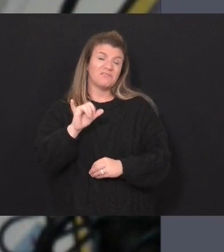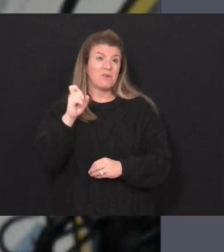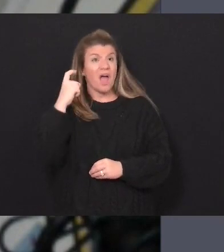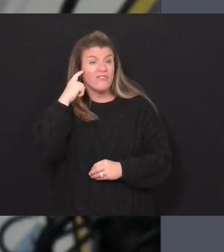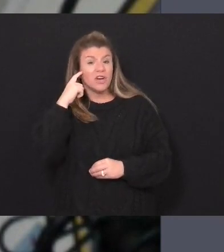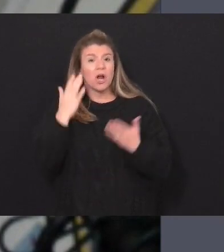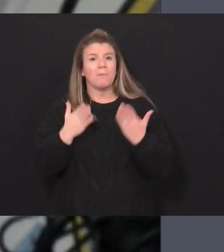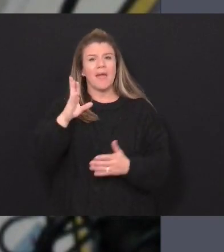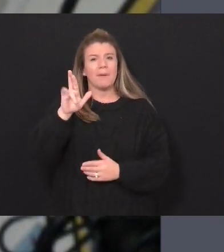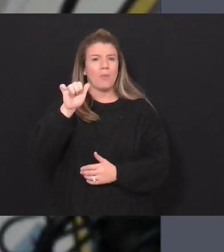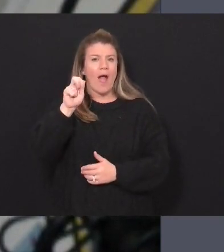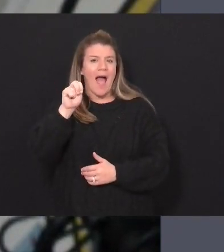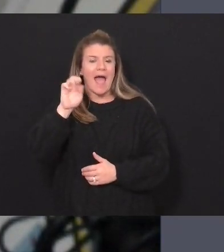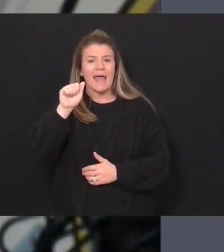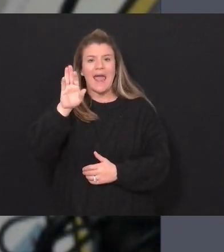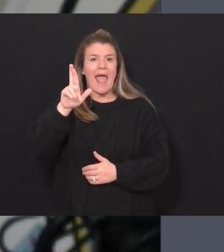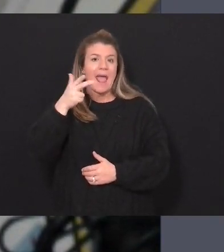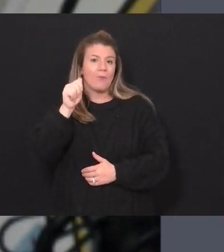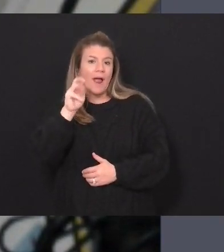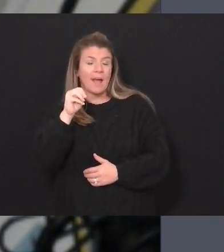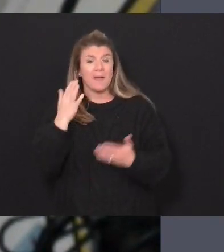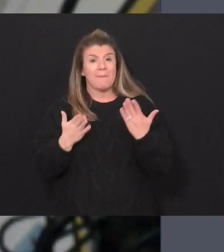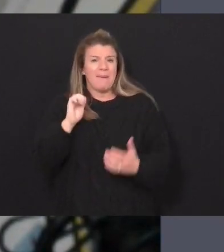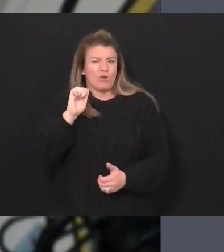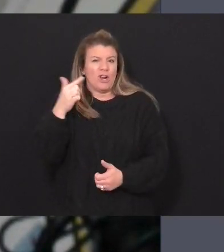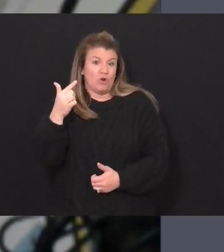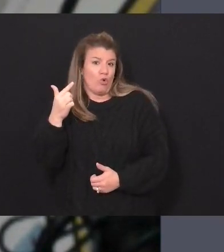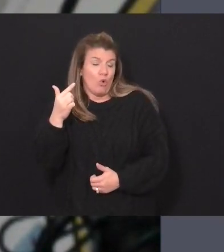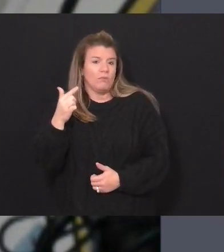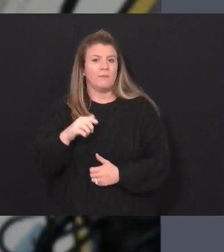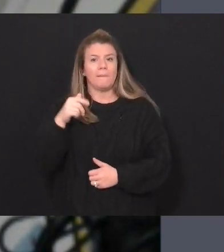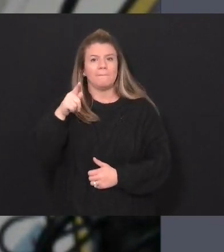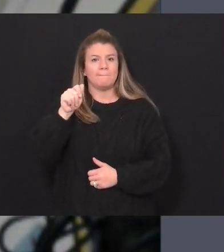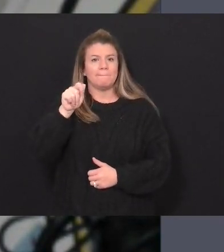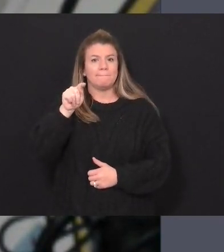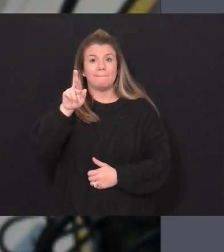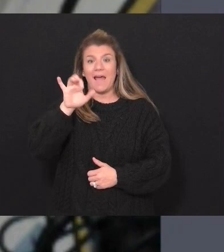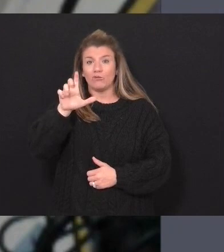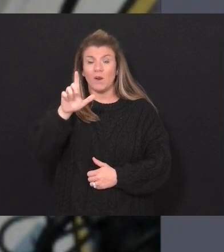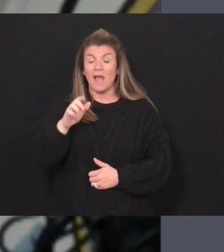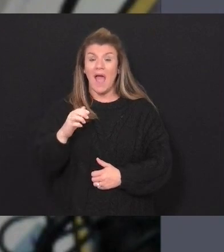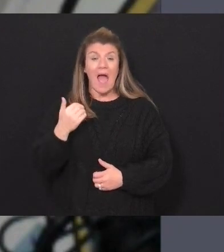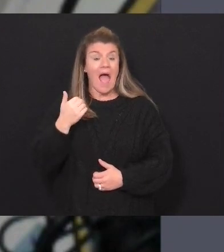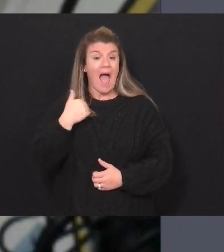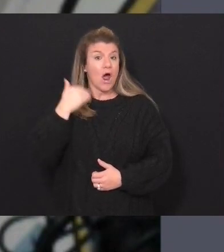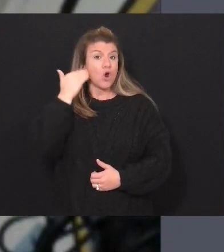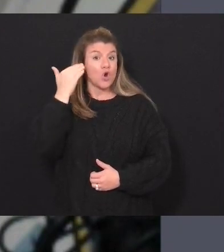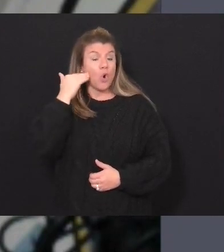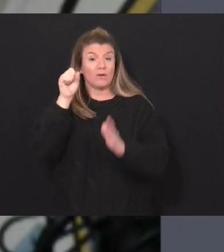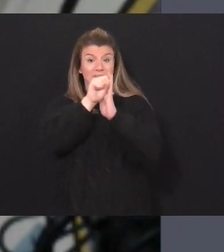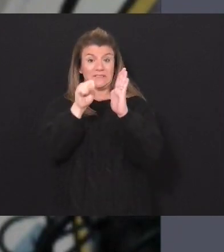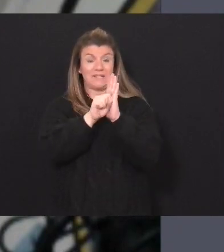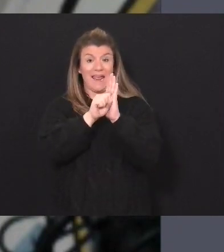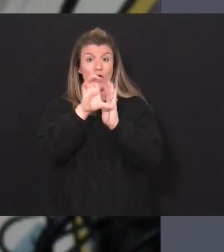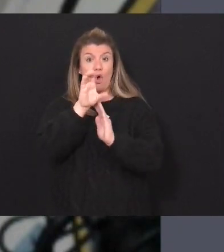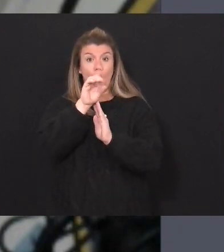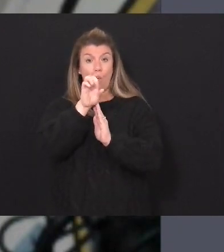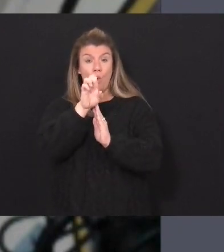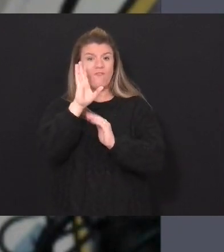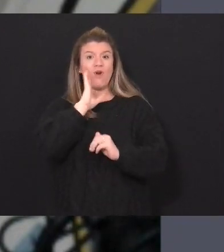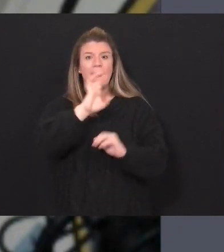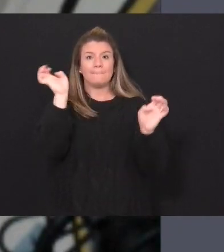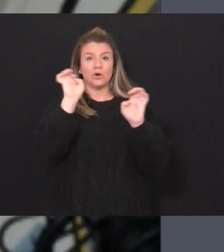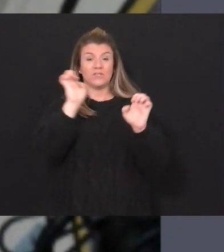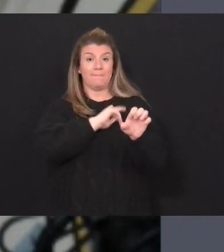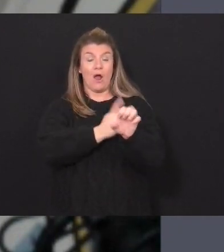Brian Abraham or Attorney General Patrick Morrisey. I know through state code, through the governor's emergency powers, he